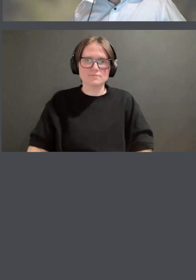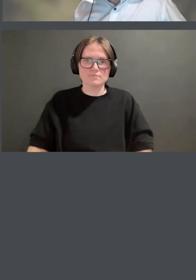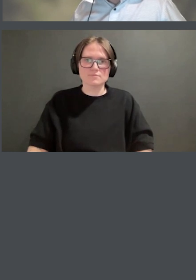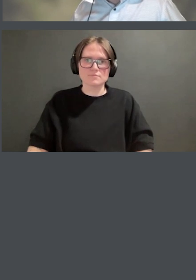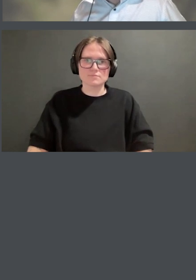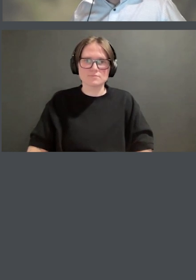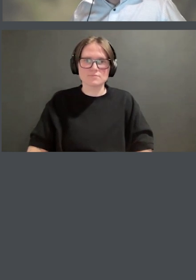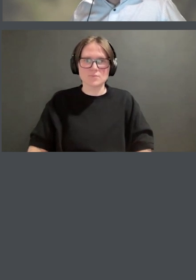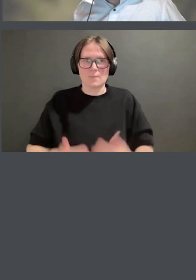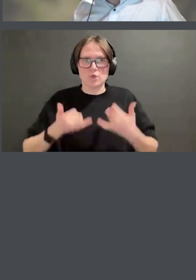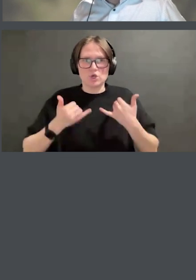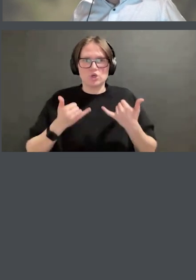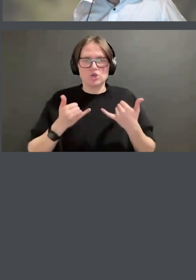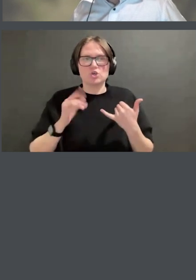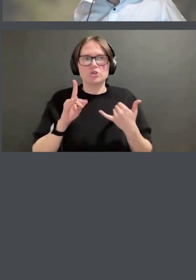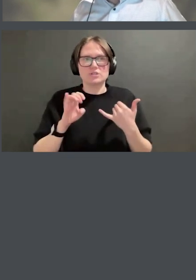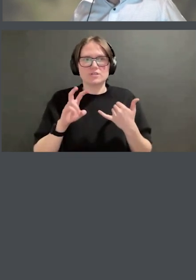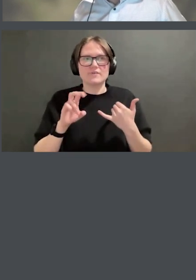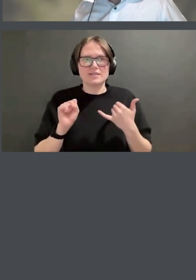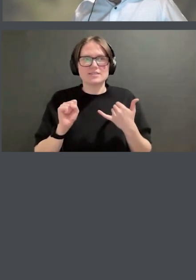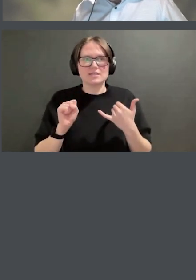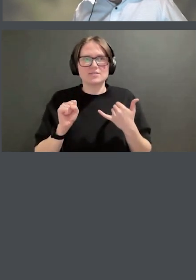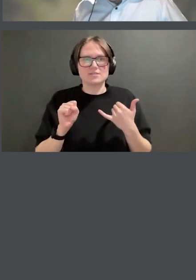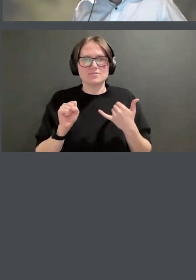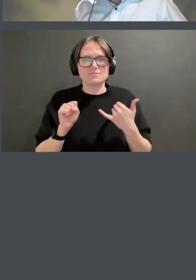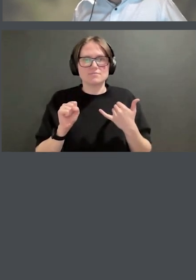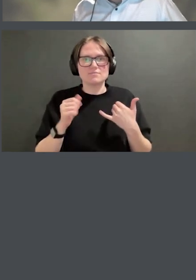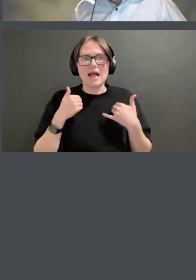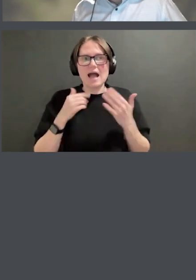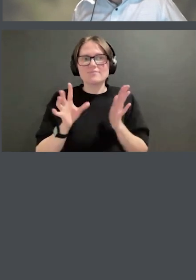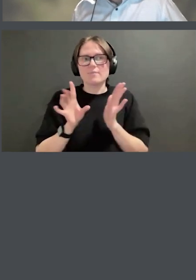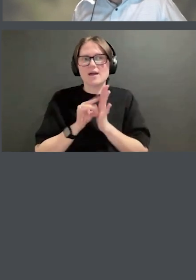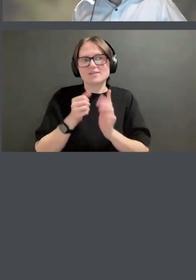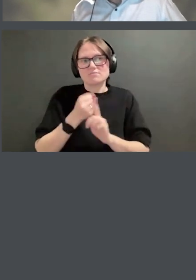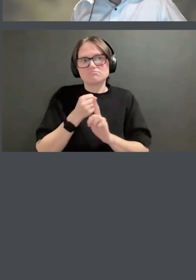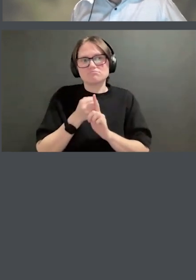the current devices do have a magnet that is MRI safe.